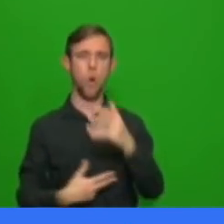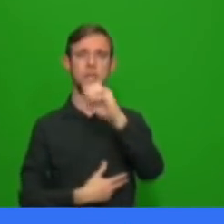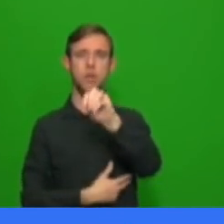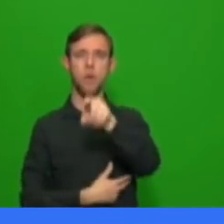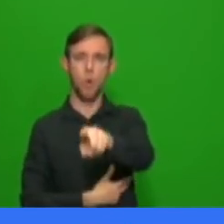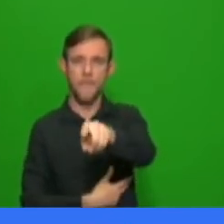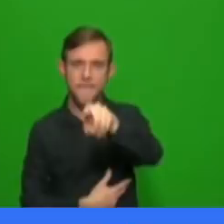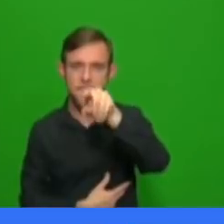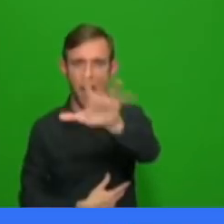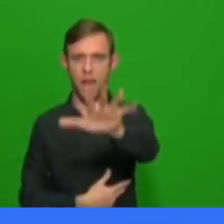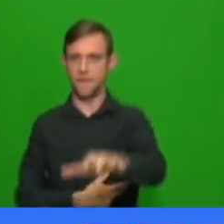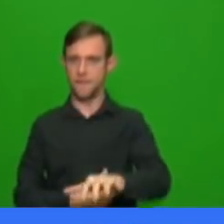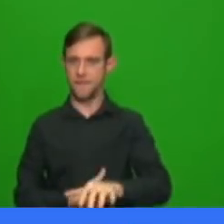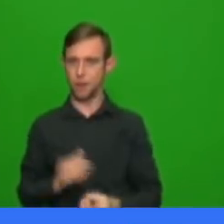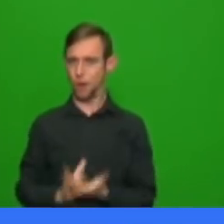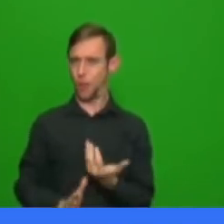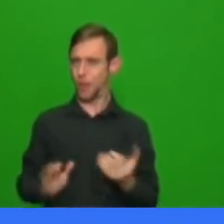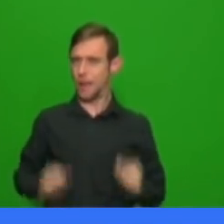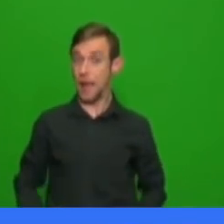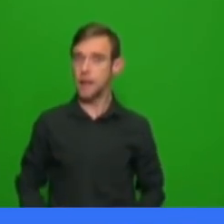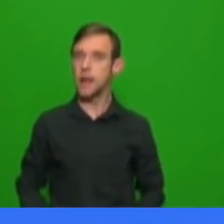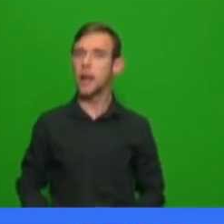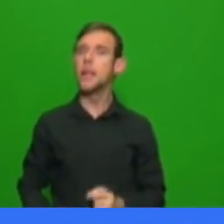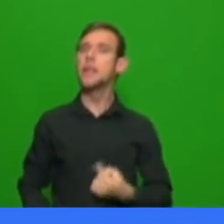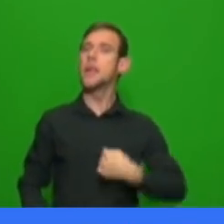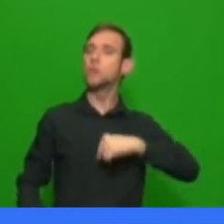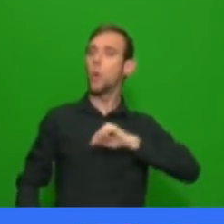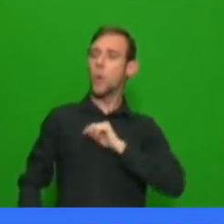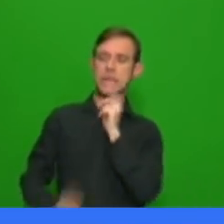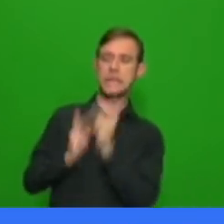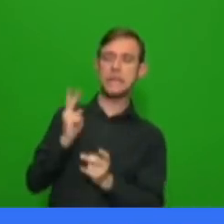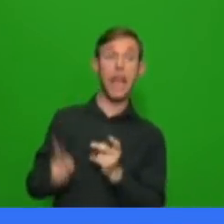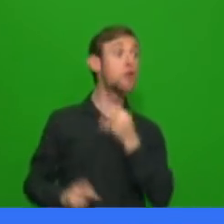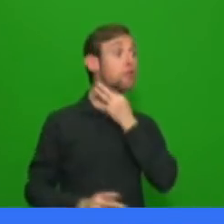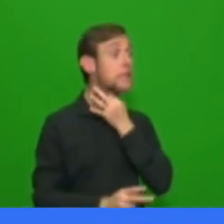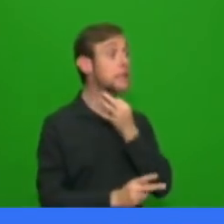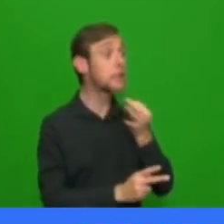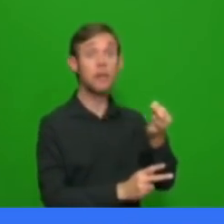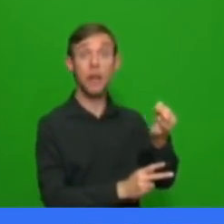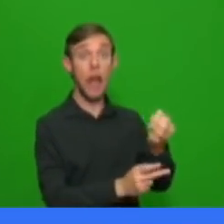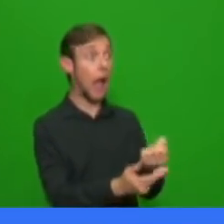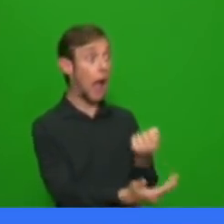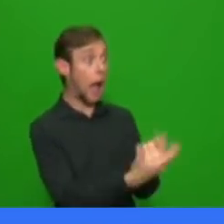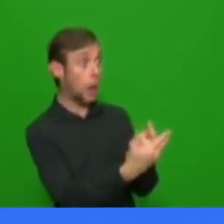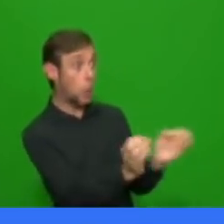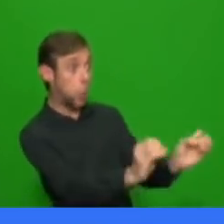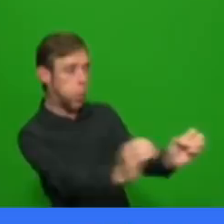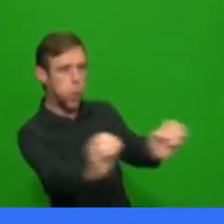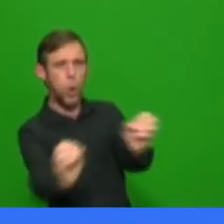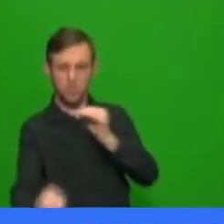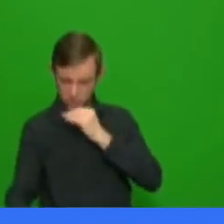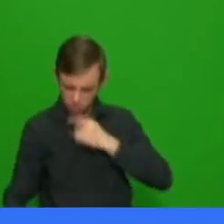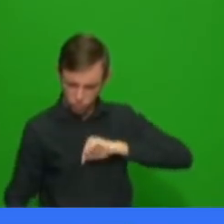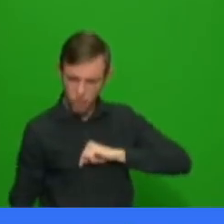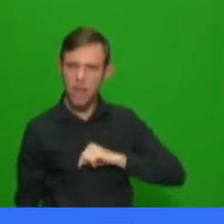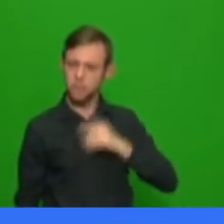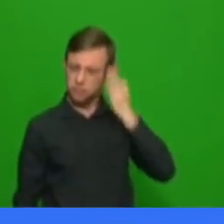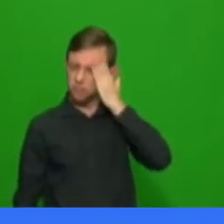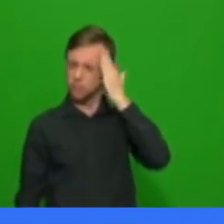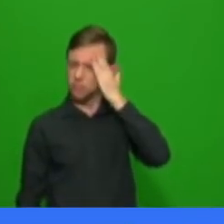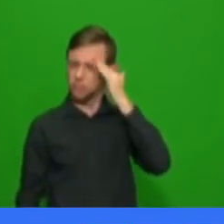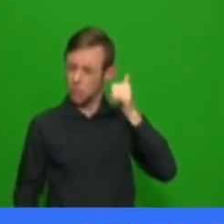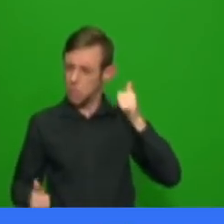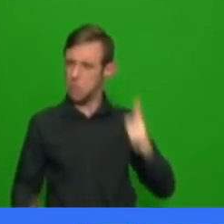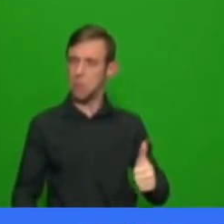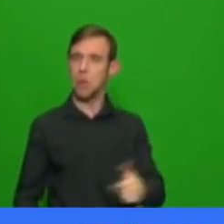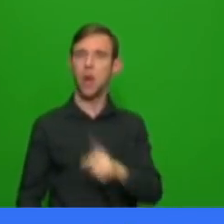placed on the table. And as far as we are concerned, if those risks do not materialize, we are confident that we will get the 1% that we